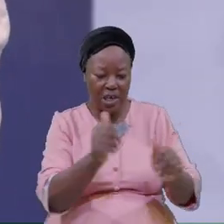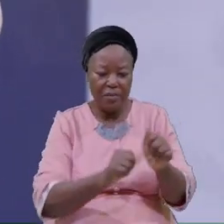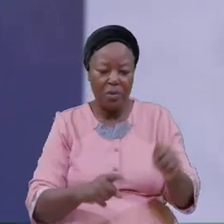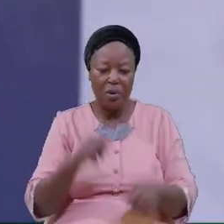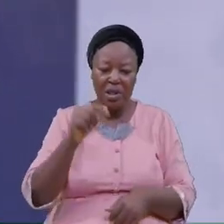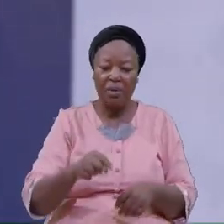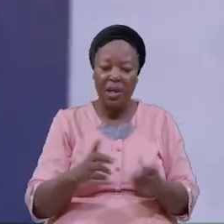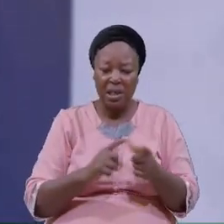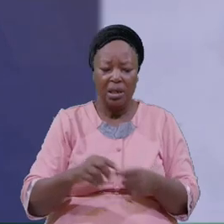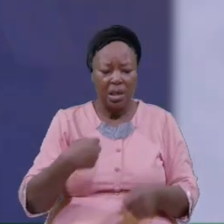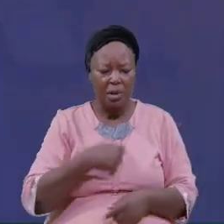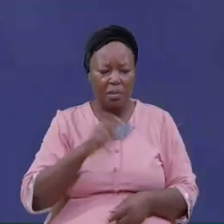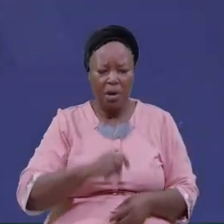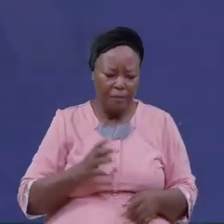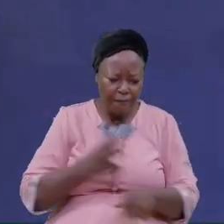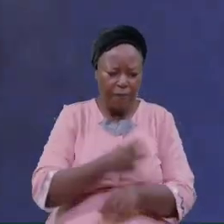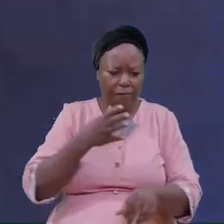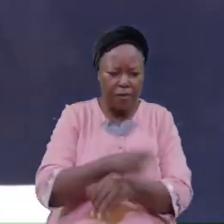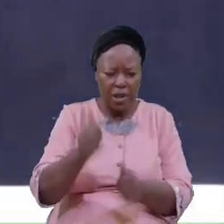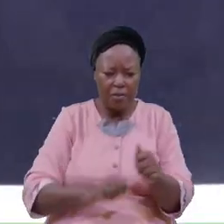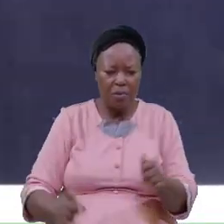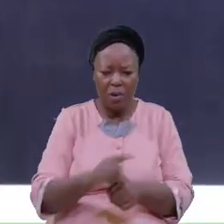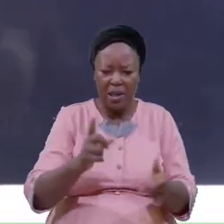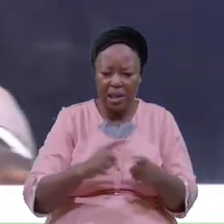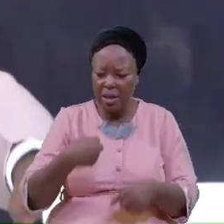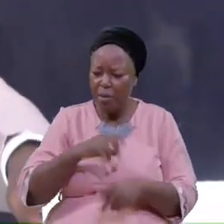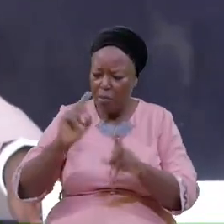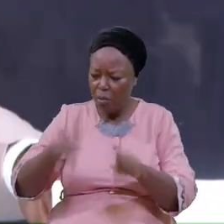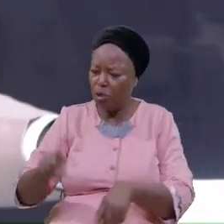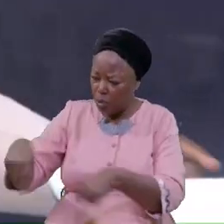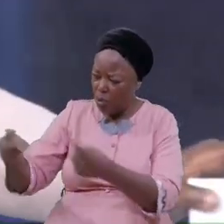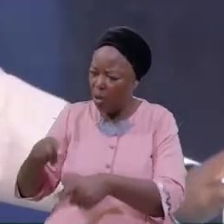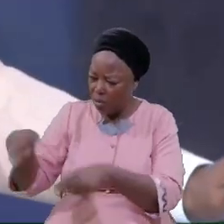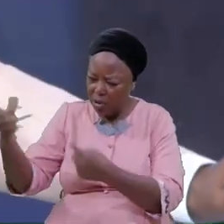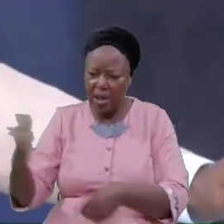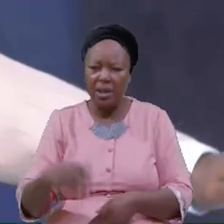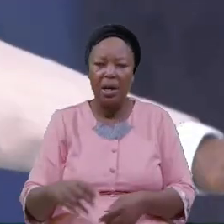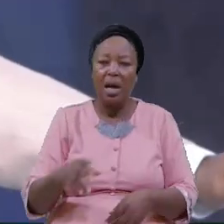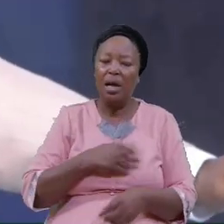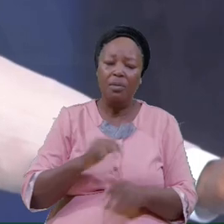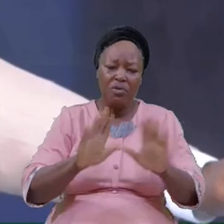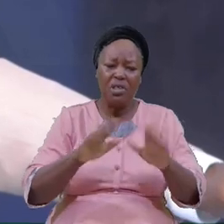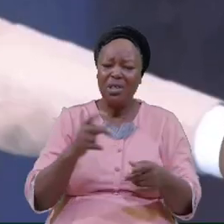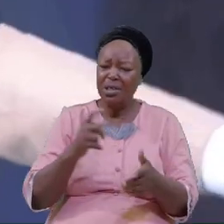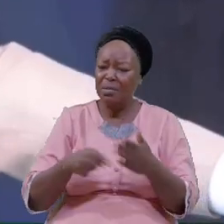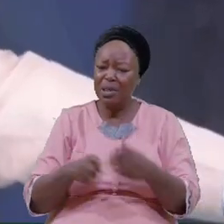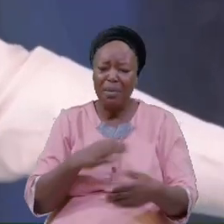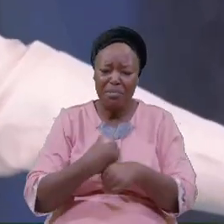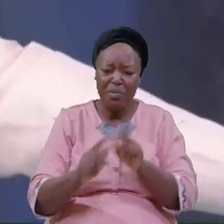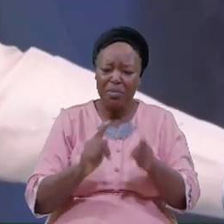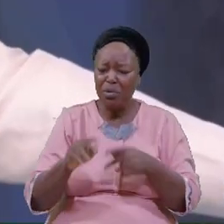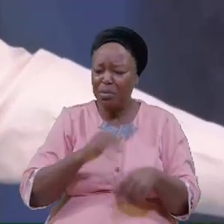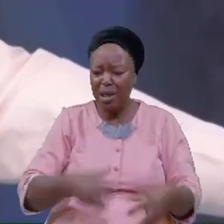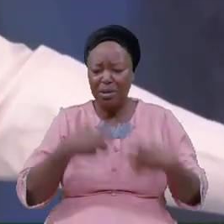my way. I want to have my will. And I push him down, push her down. That will not make me to be a doer